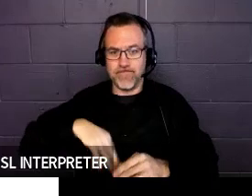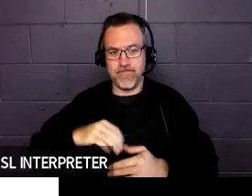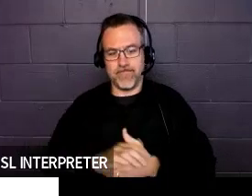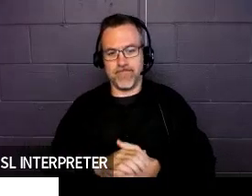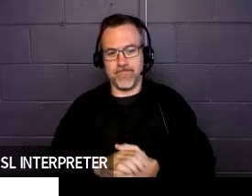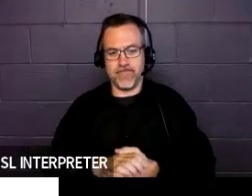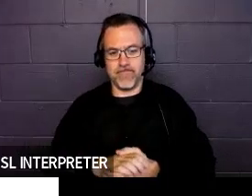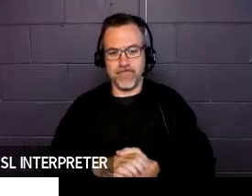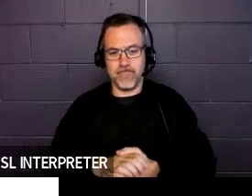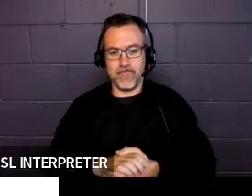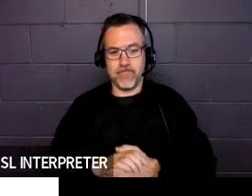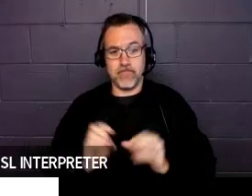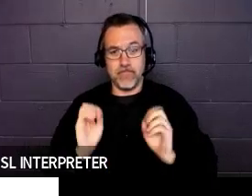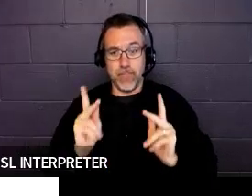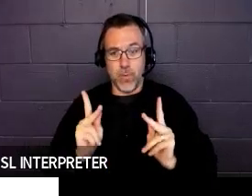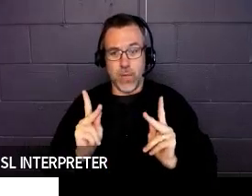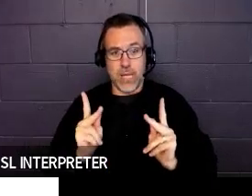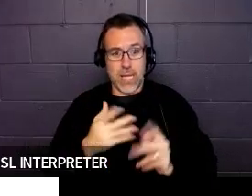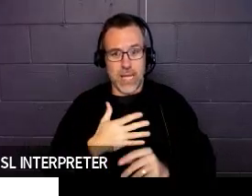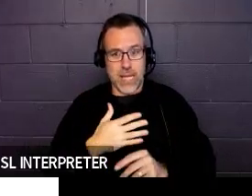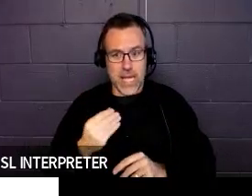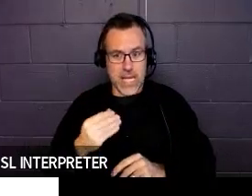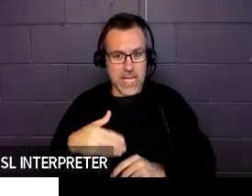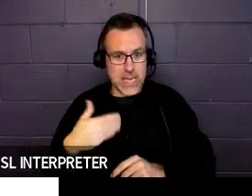right. And